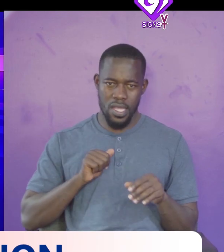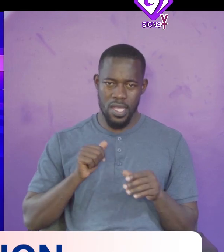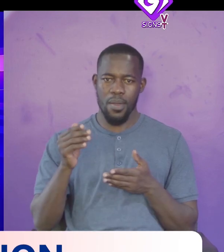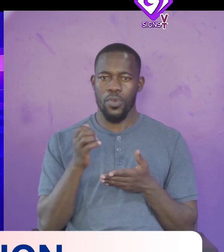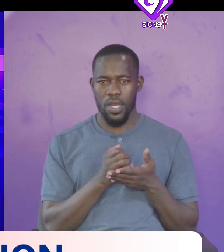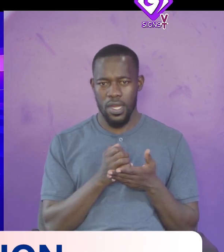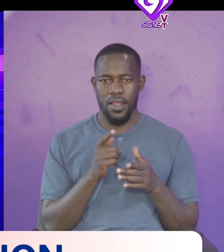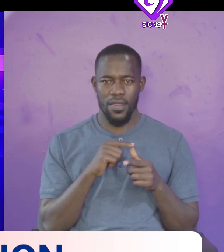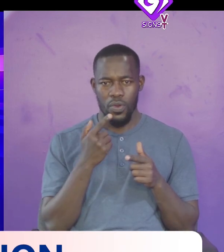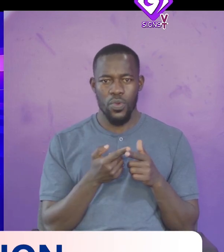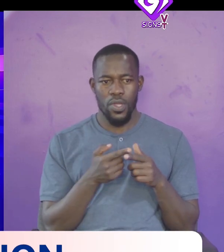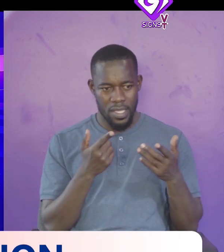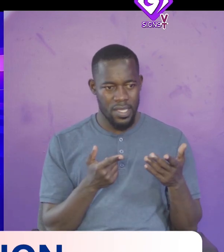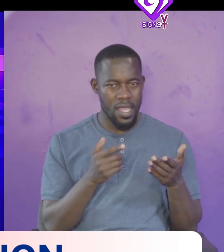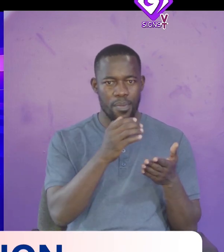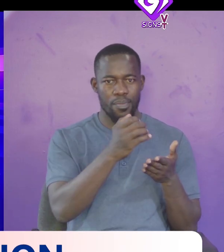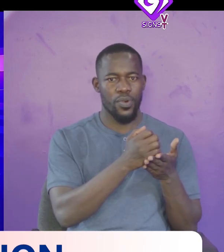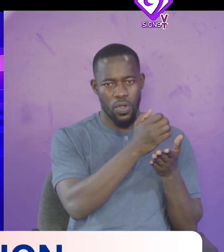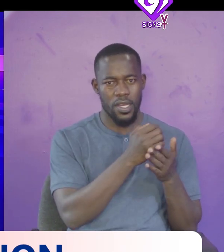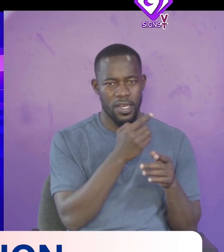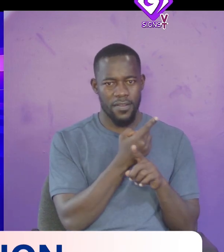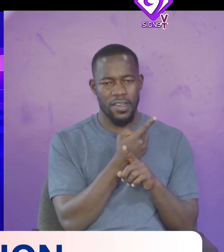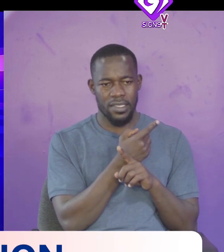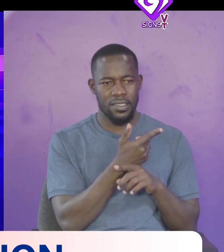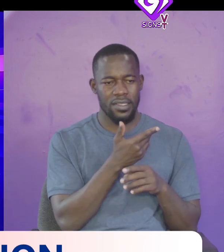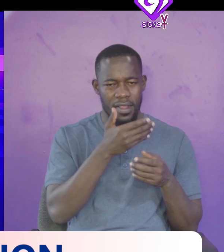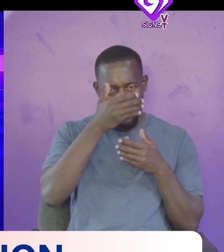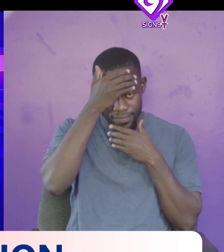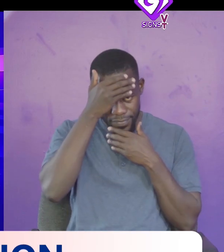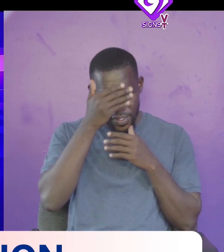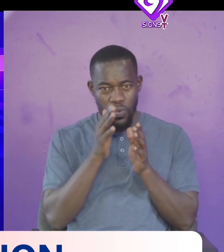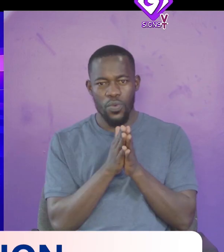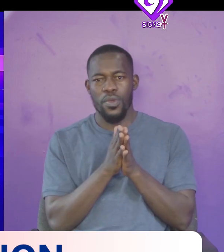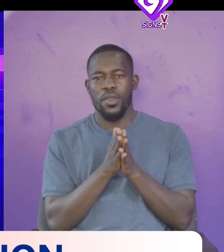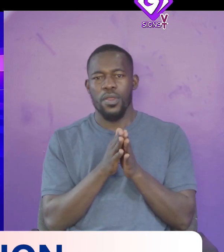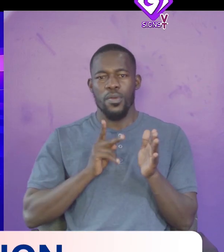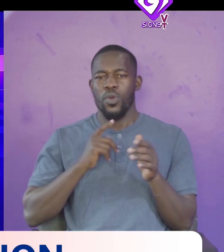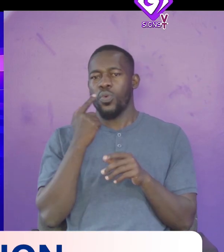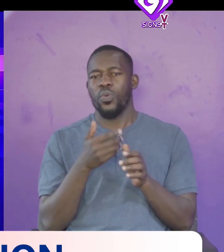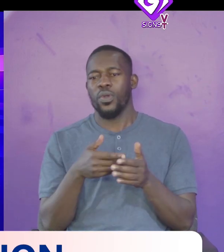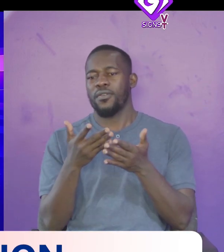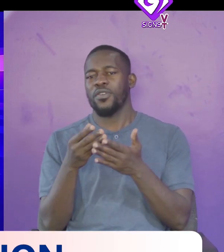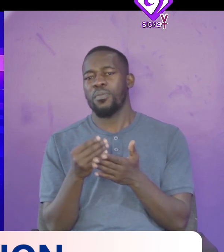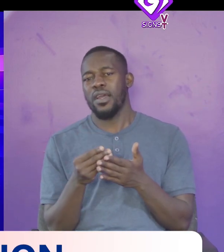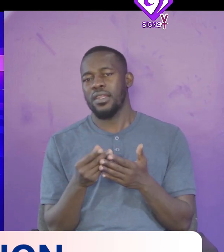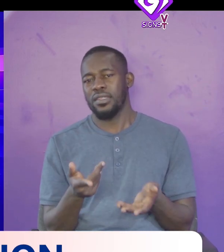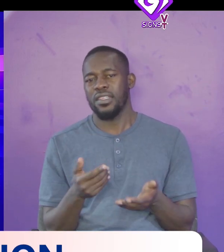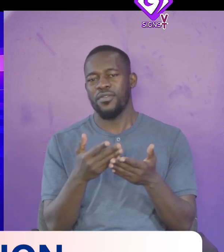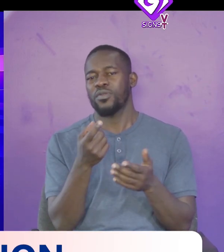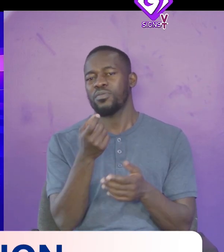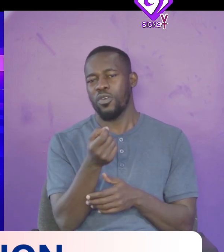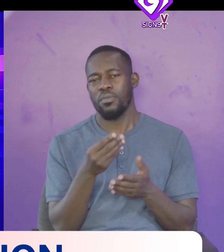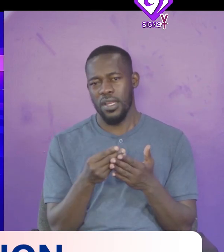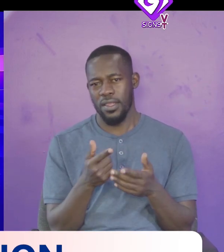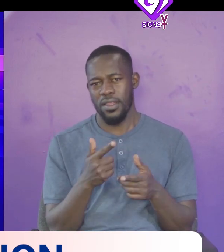to hire thugs and people who give us money. Okay. Would your maid give you money for you to appoint them to work for you?